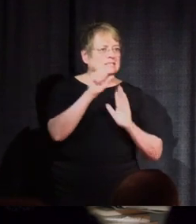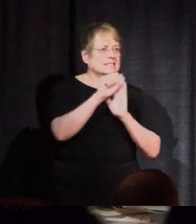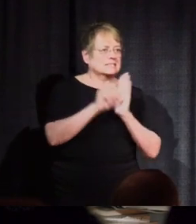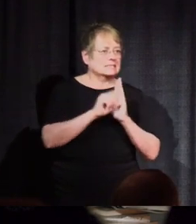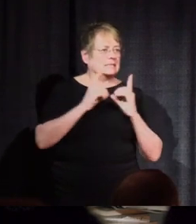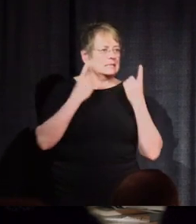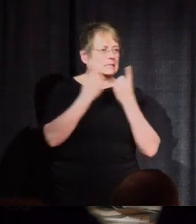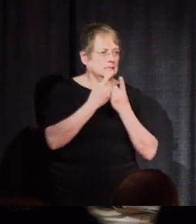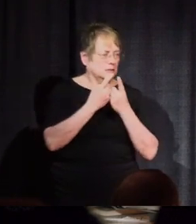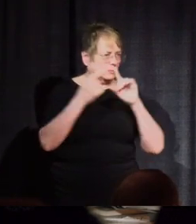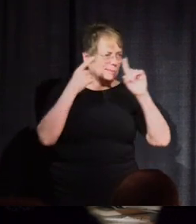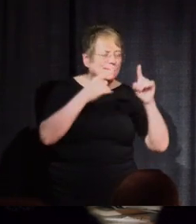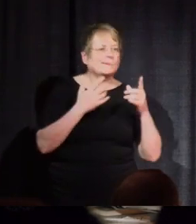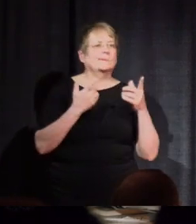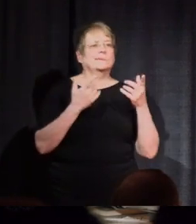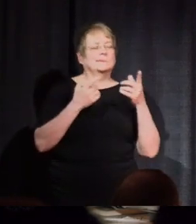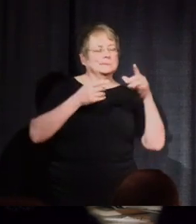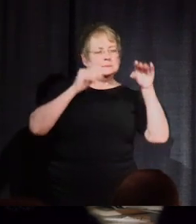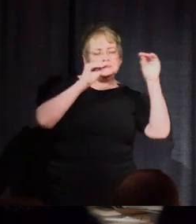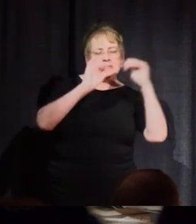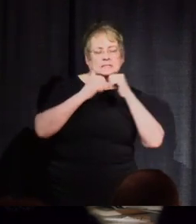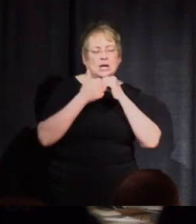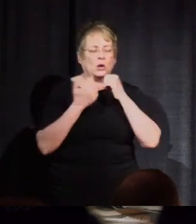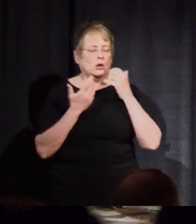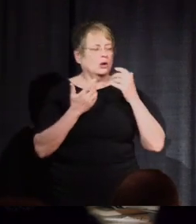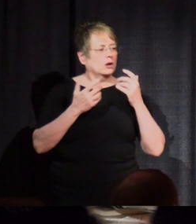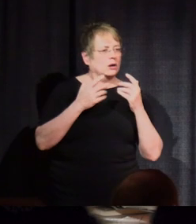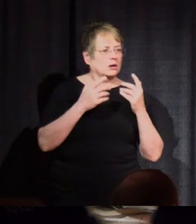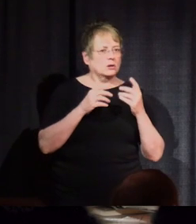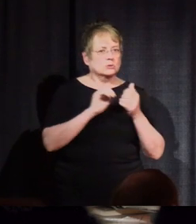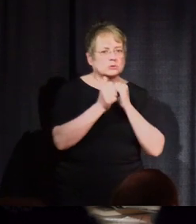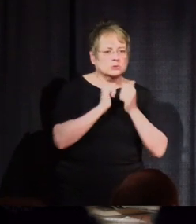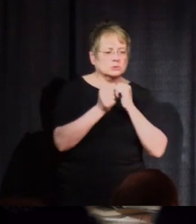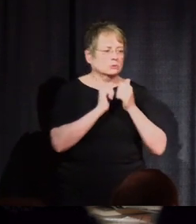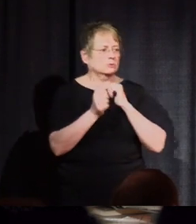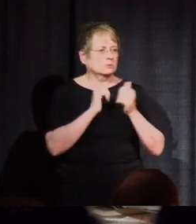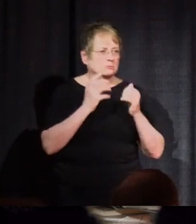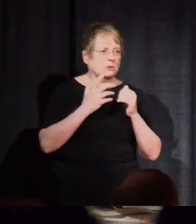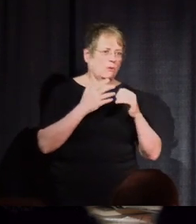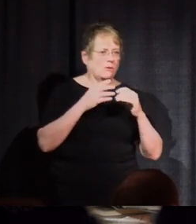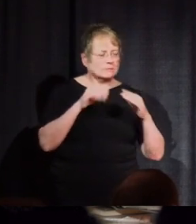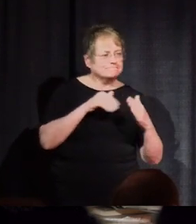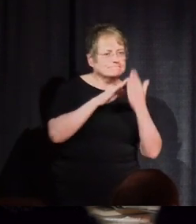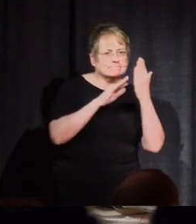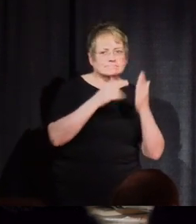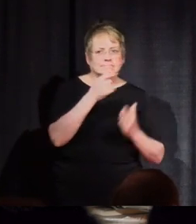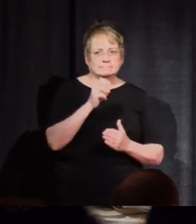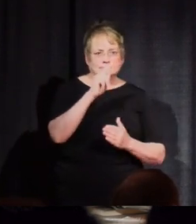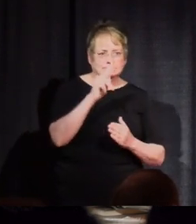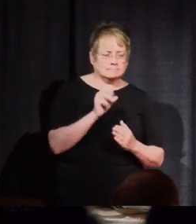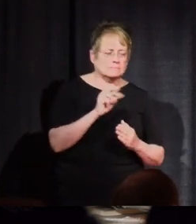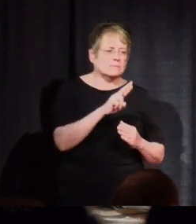gender sport is used to address gender-based violence gender-based violence refers to domestic violence rape human trafficking